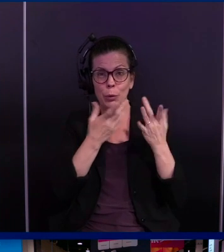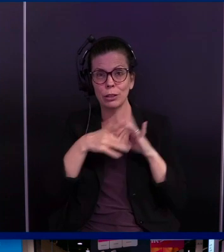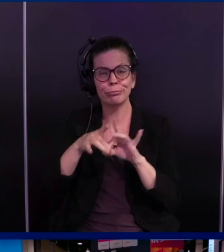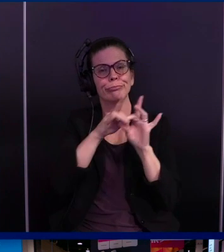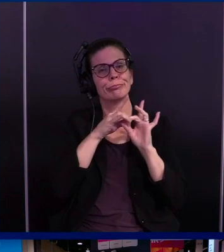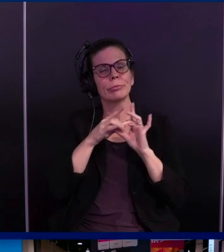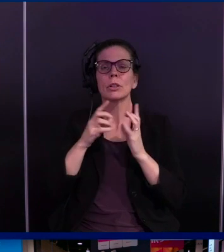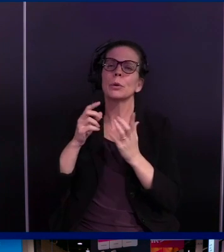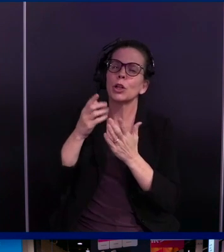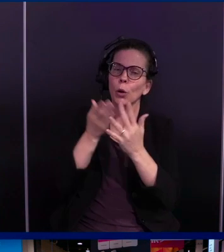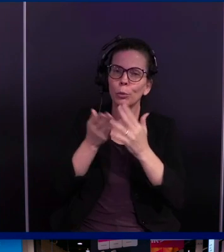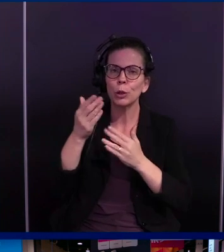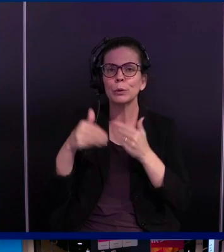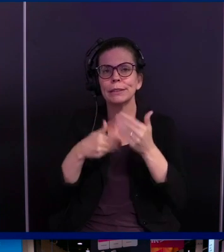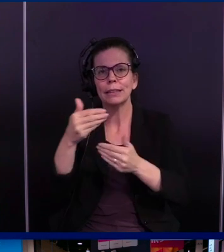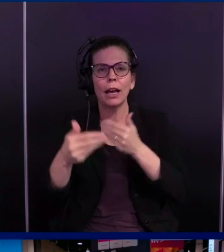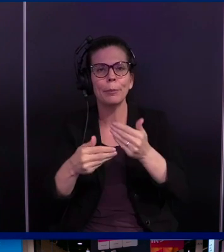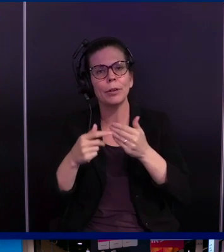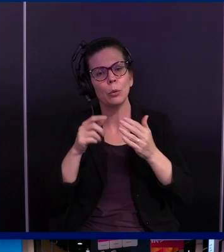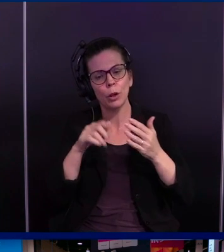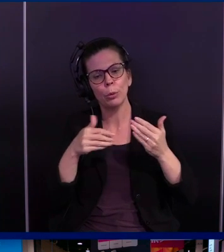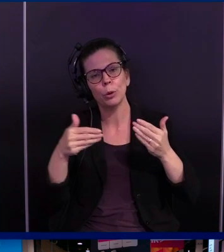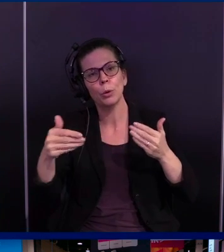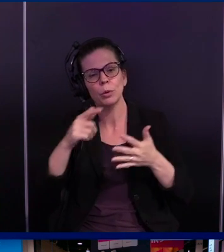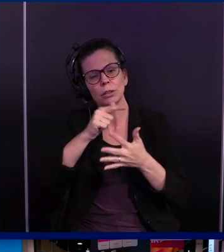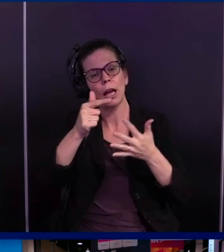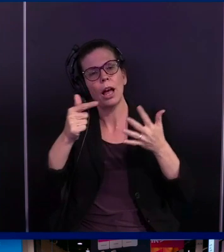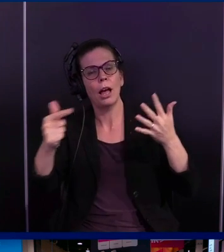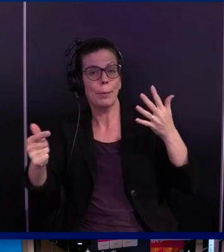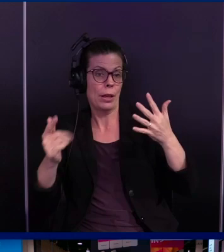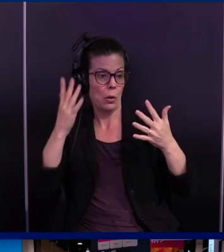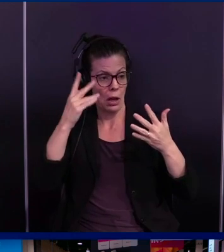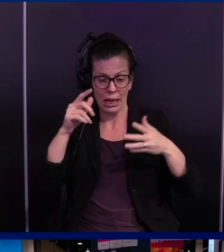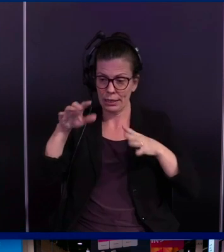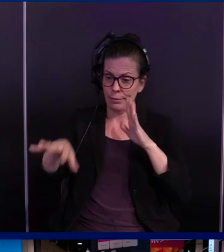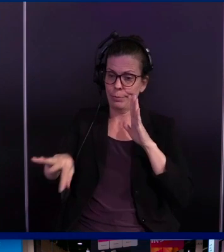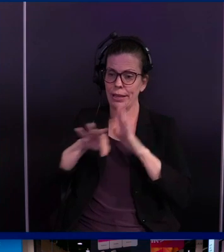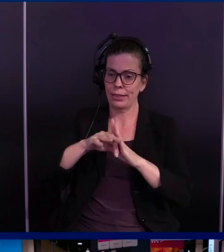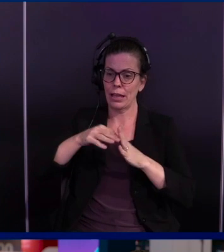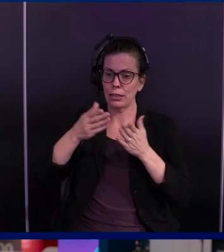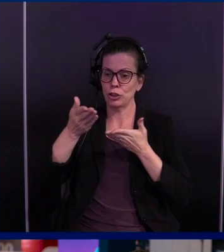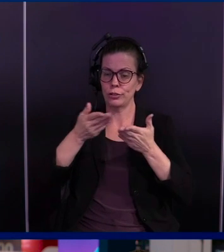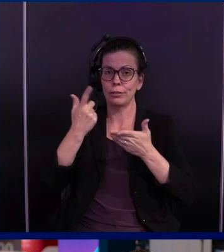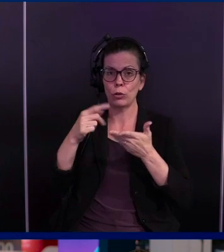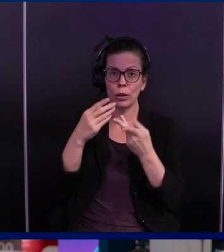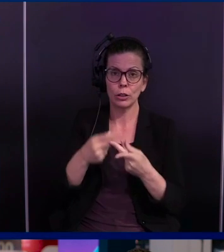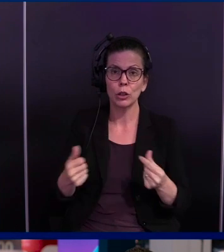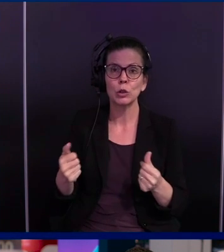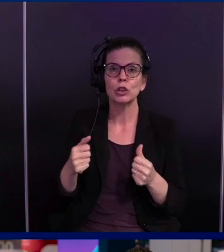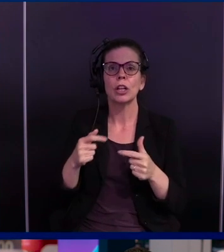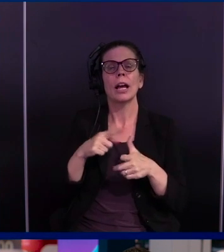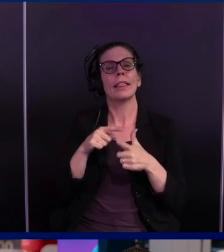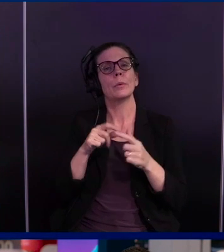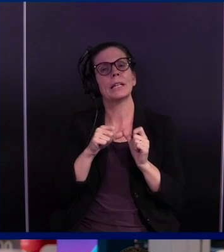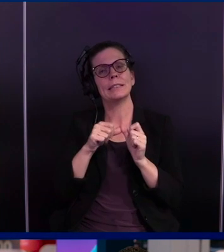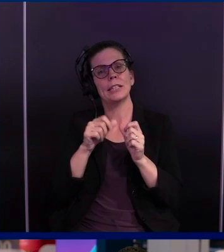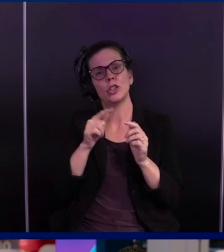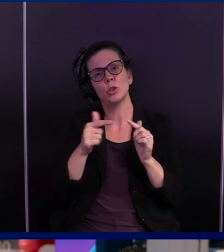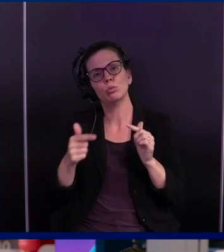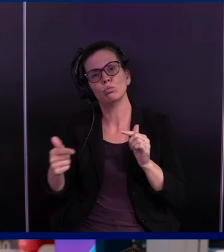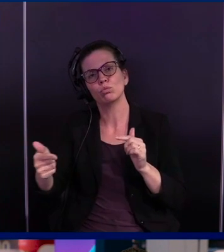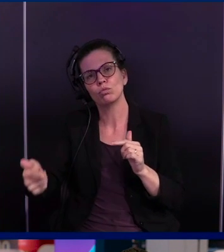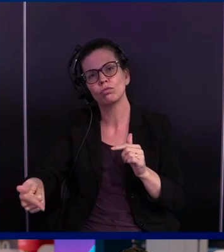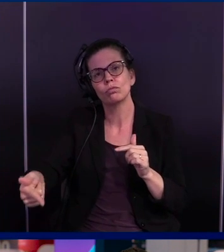and learn more about it. So it's going to walk us through why they made the choice for this service, for the solution. And then we can continue through all these